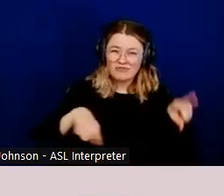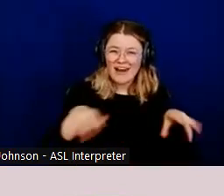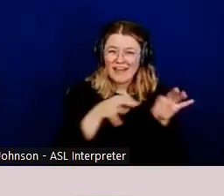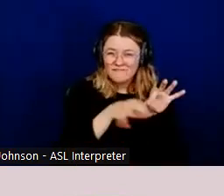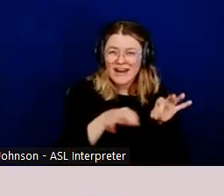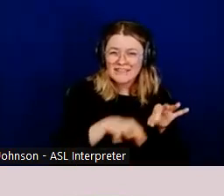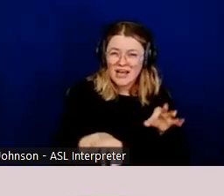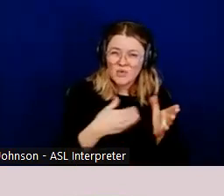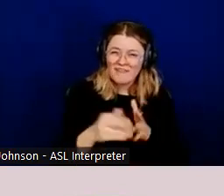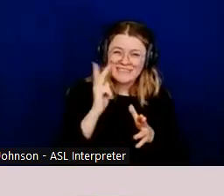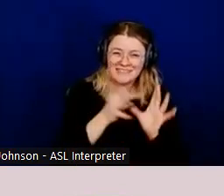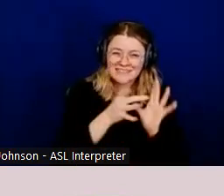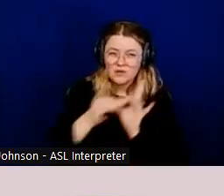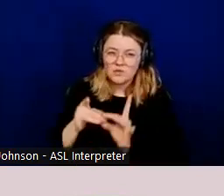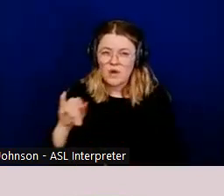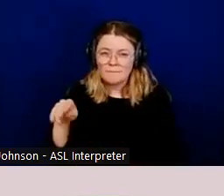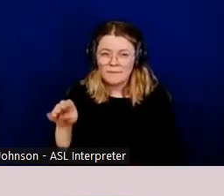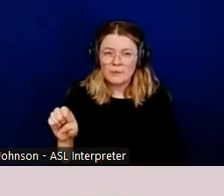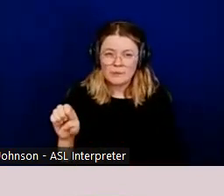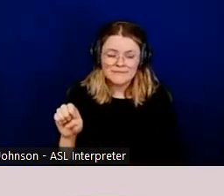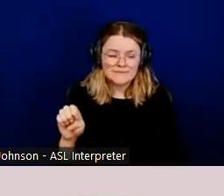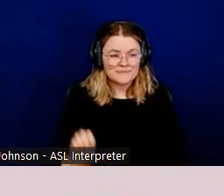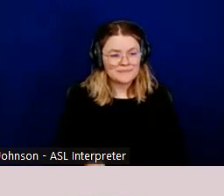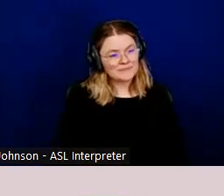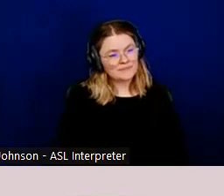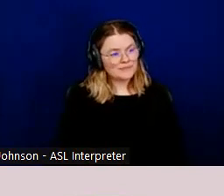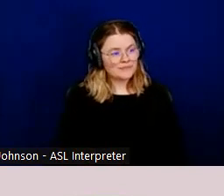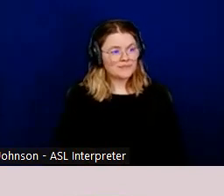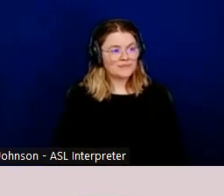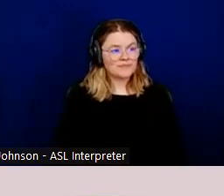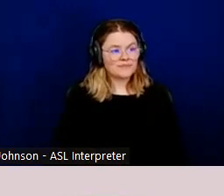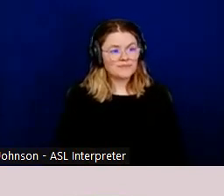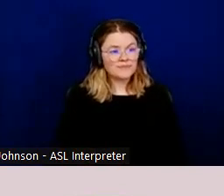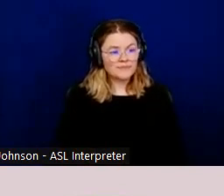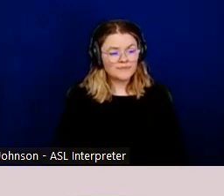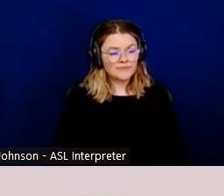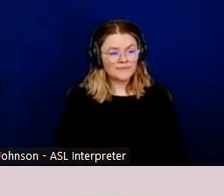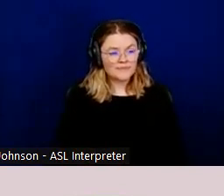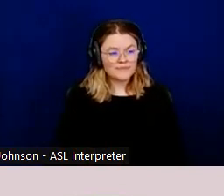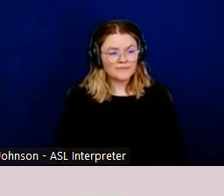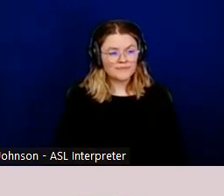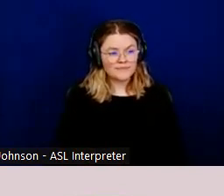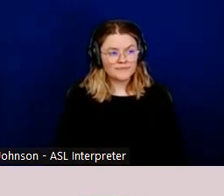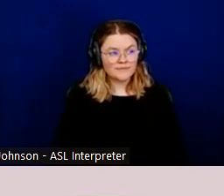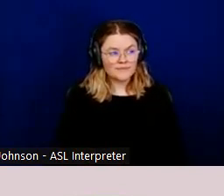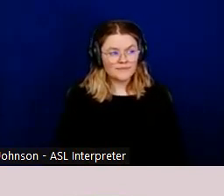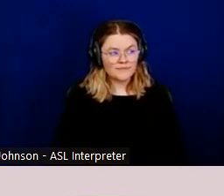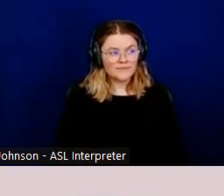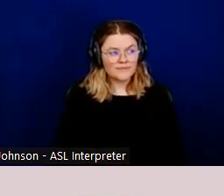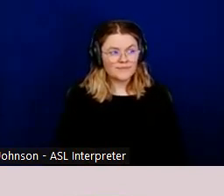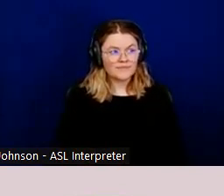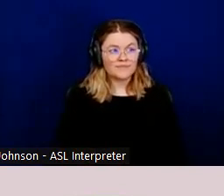abuse survivors, and many of which can be a second experience of trauma.